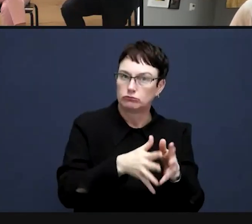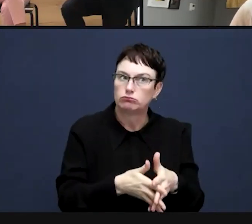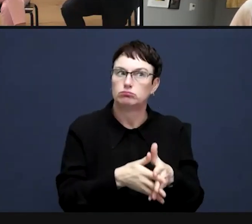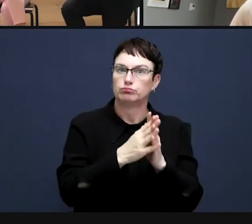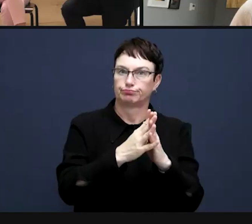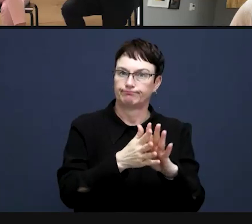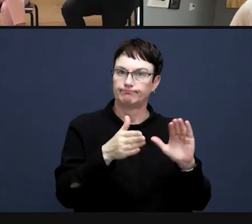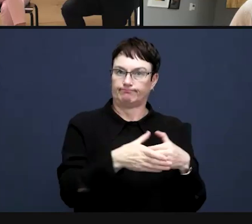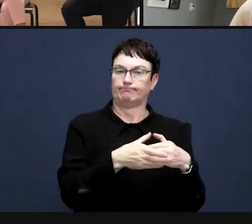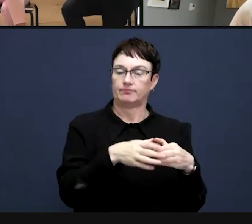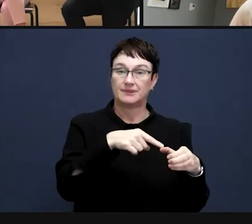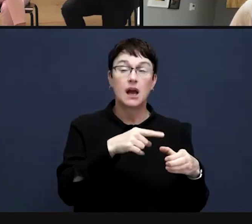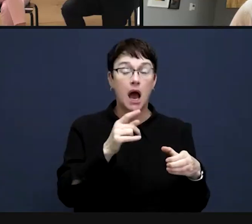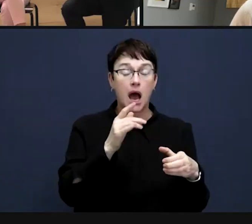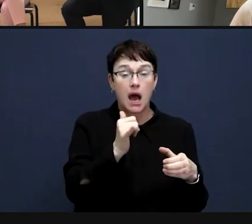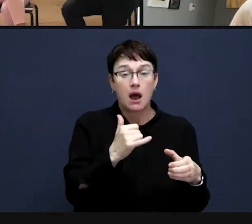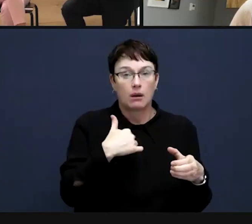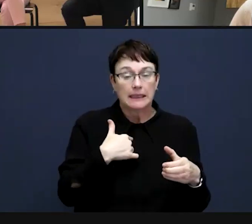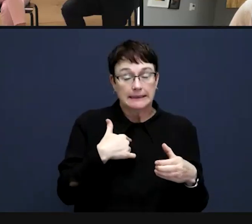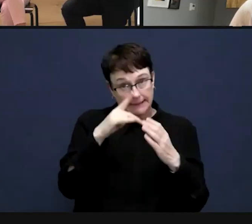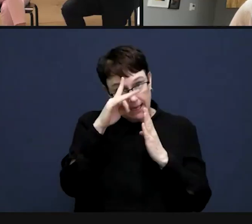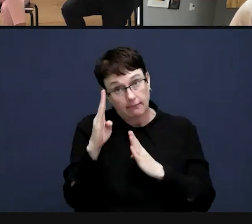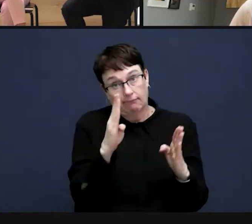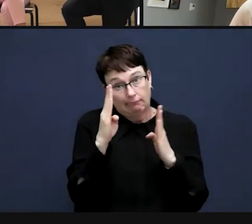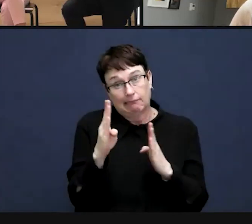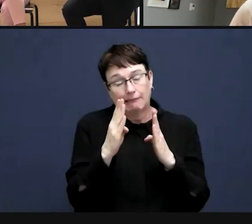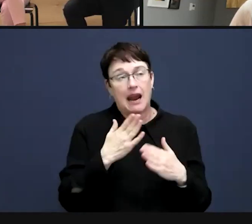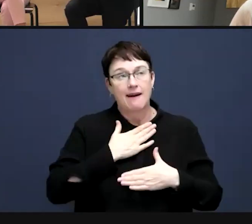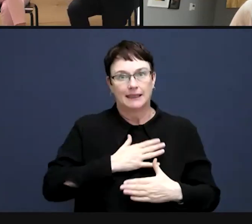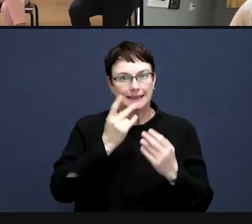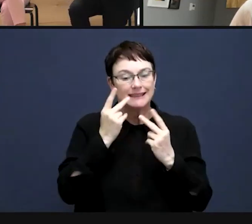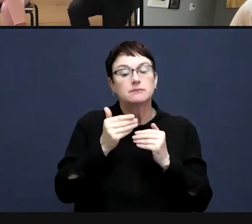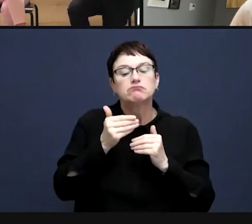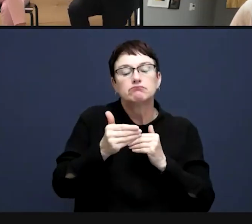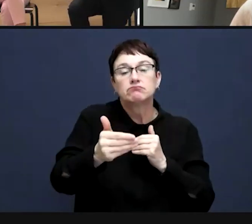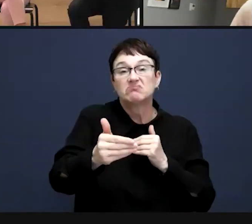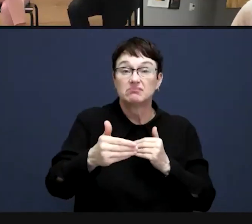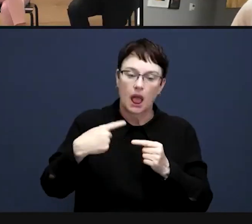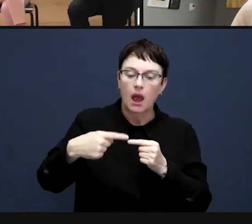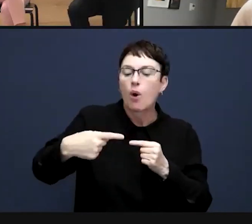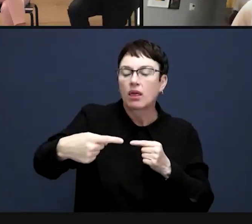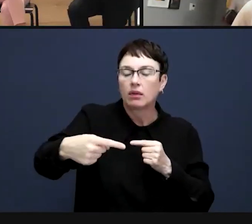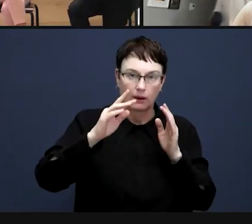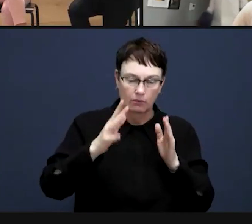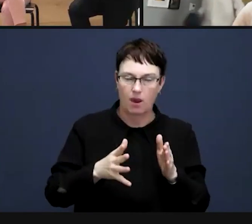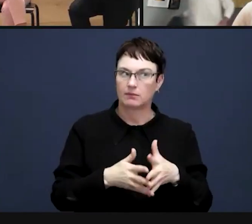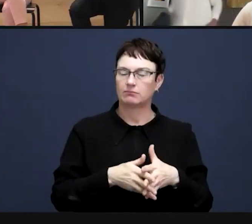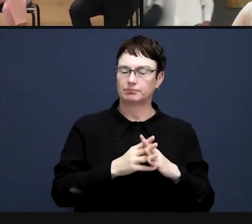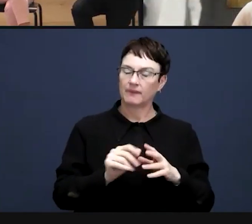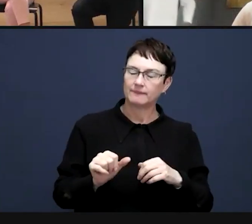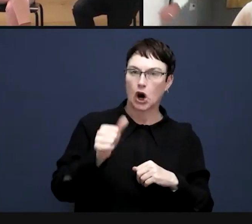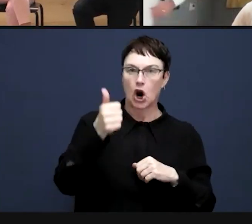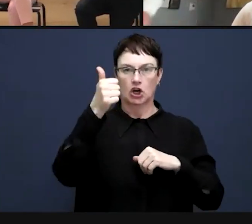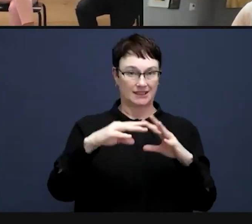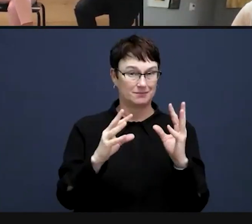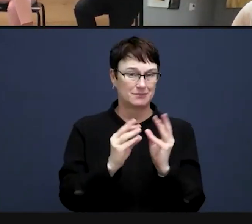right date for having the first meetings to meet with all these people and start the process of, it's kind of an exploration process when we start a new